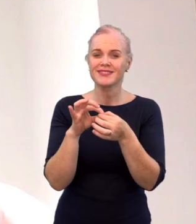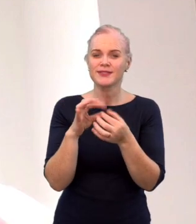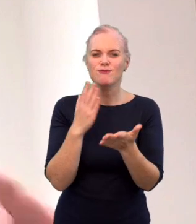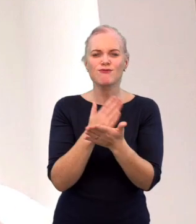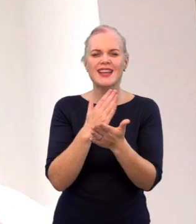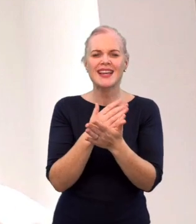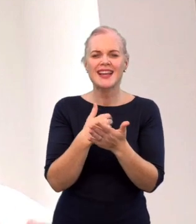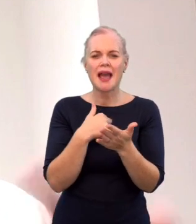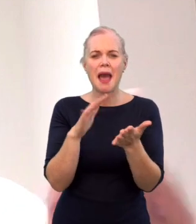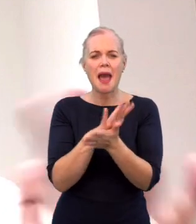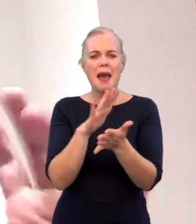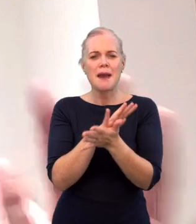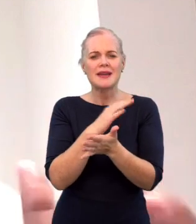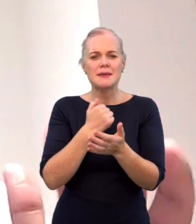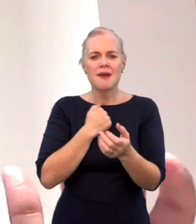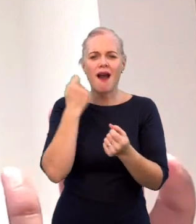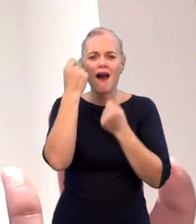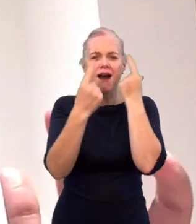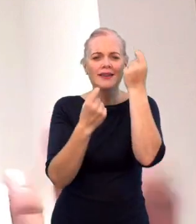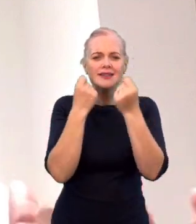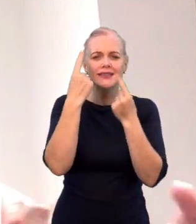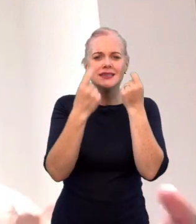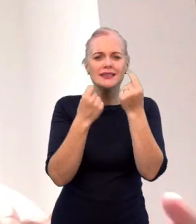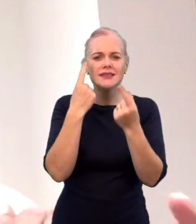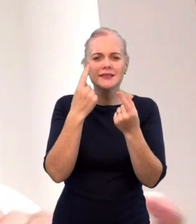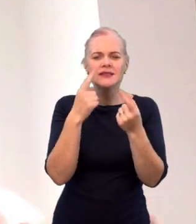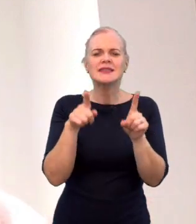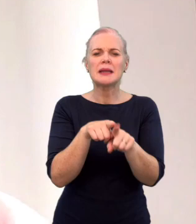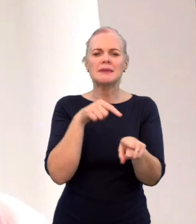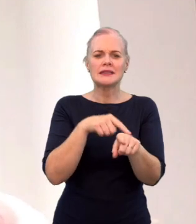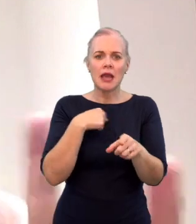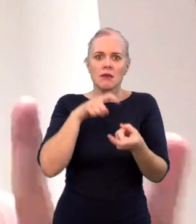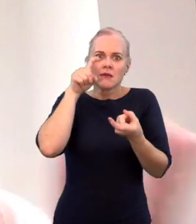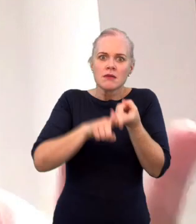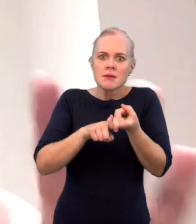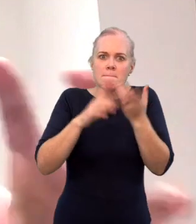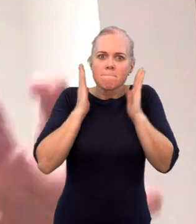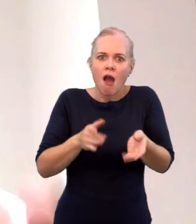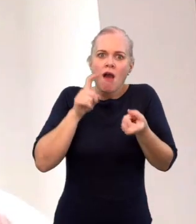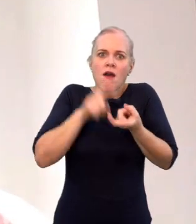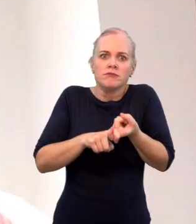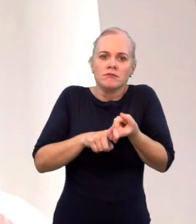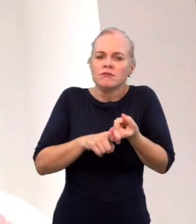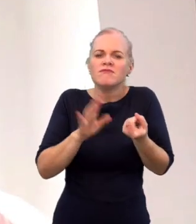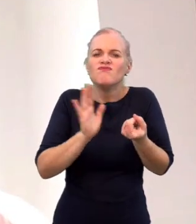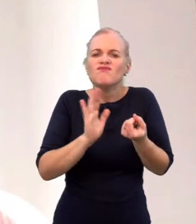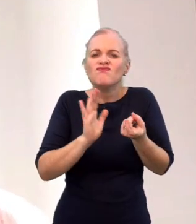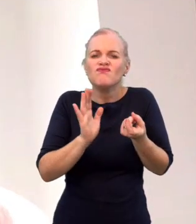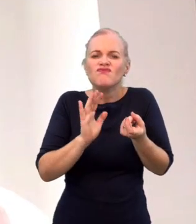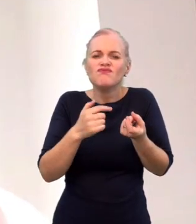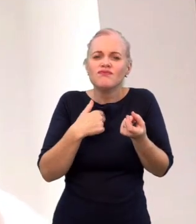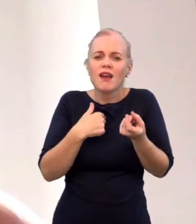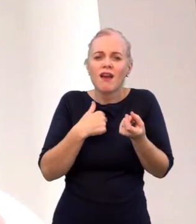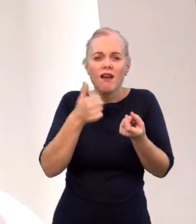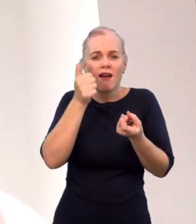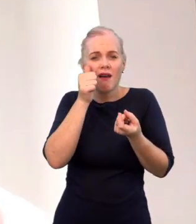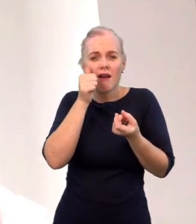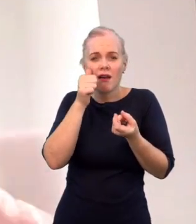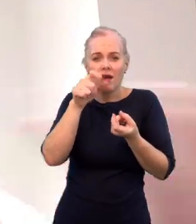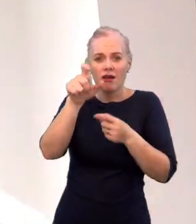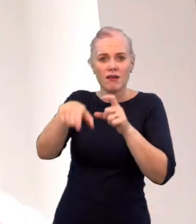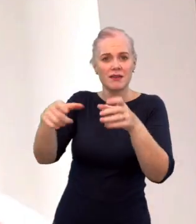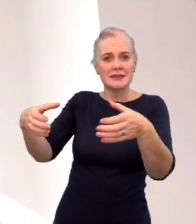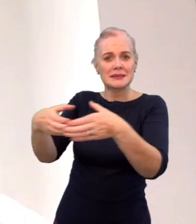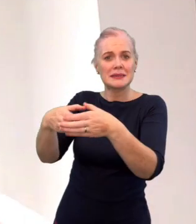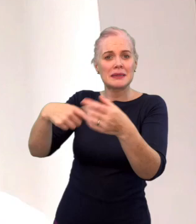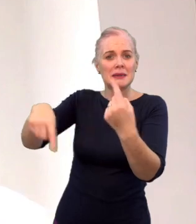So I'm really happy to like have my own little ideas, but at the same time, I'm not kind of married to them, because I'm aware that there's a